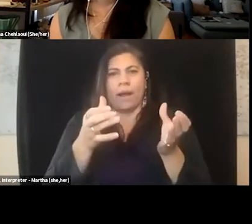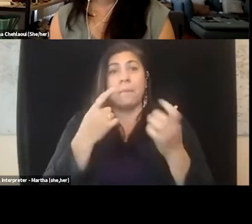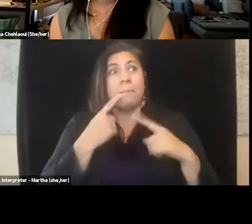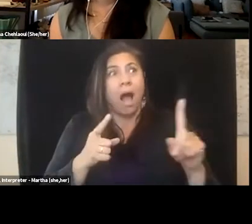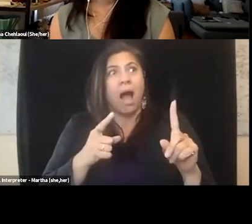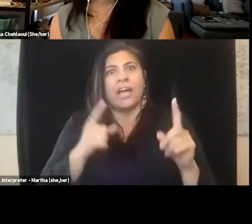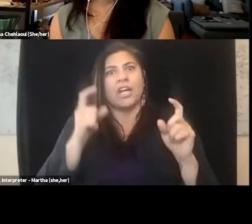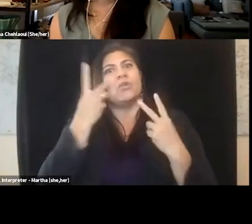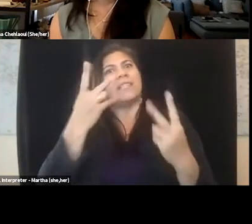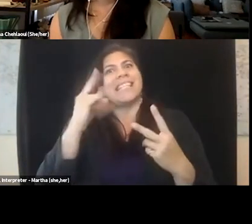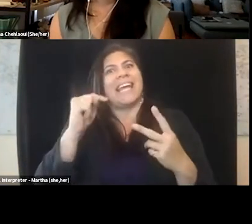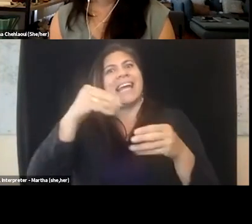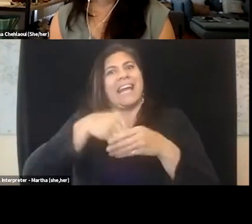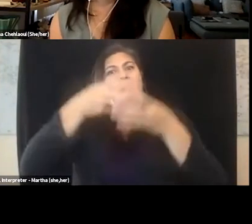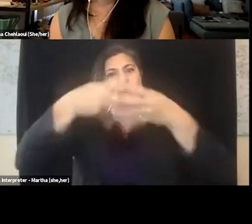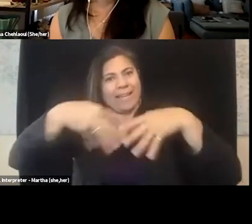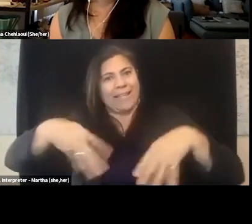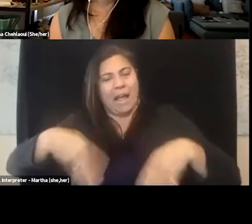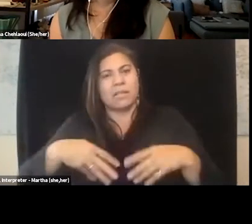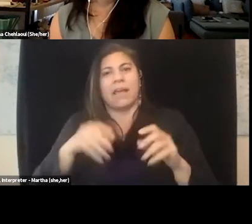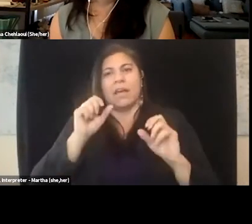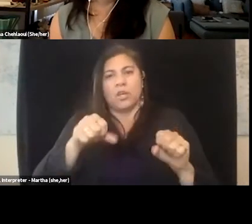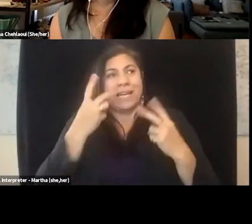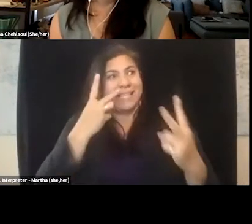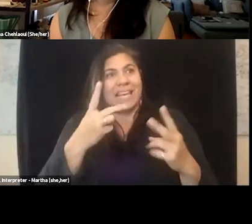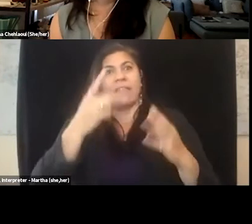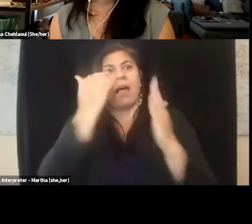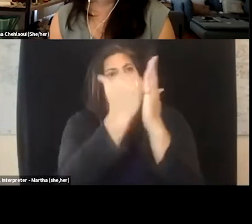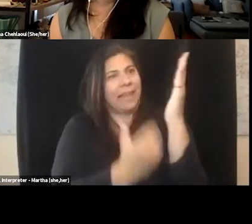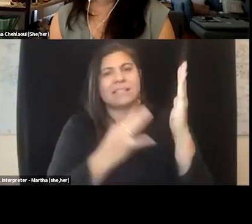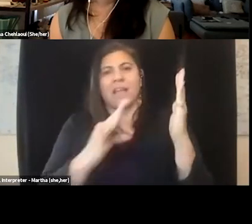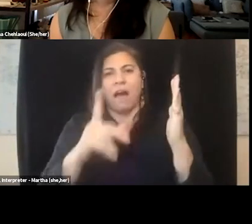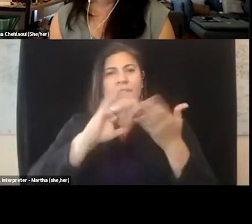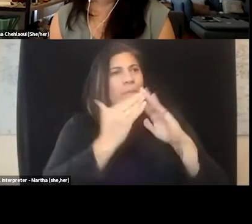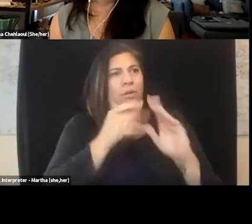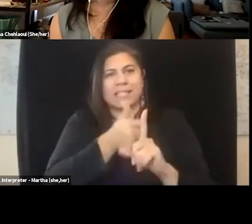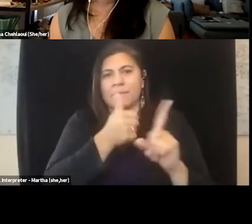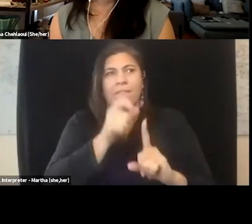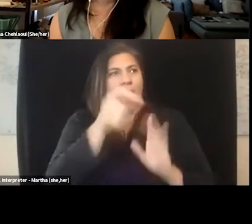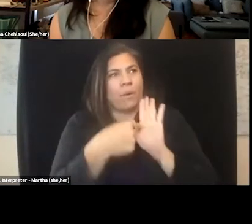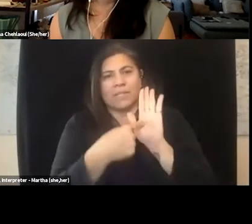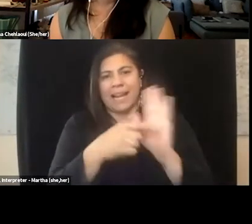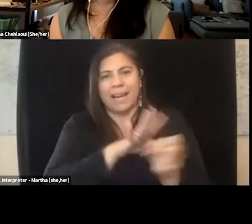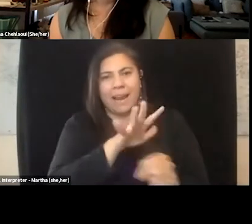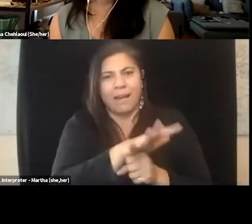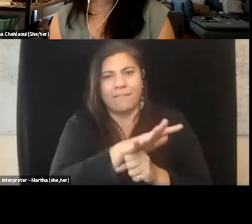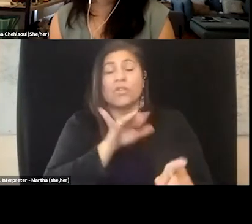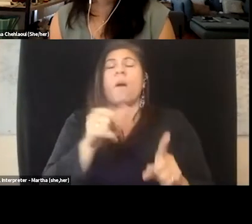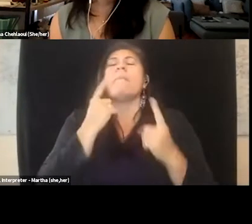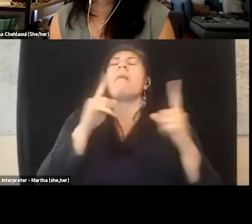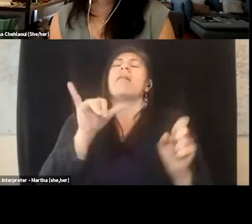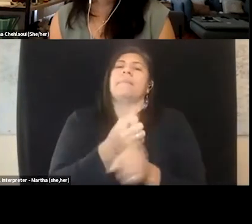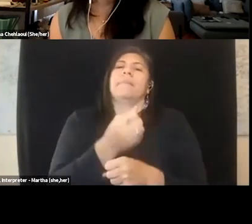say the whole list, the laundry list of underrepresented communities, and there's MENA or MENASA in there. So that does make a difference.